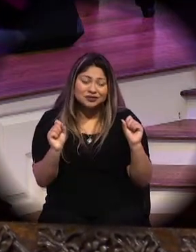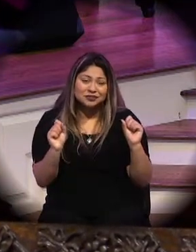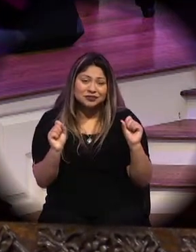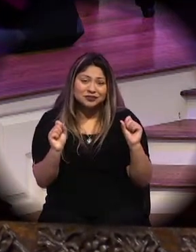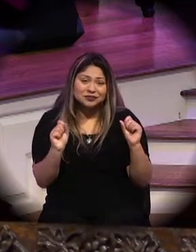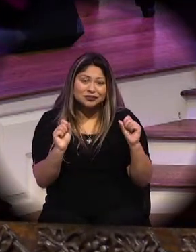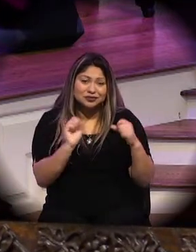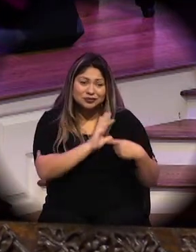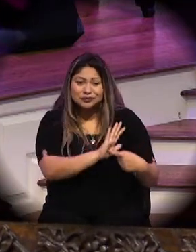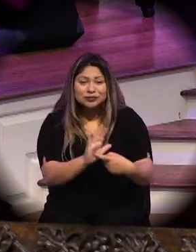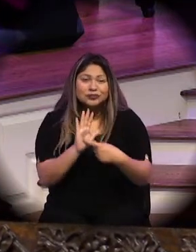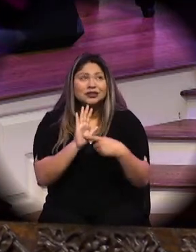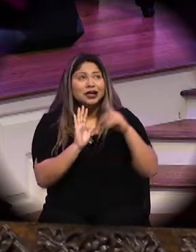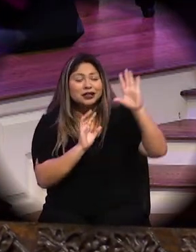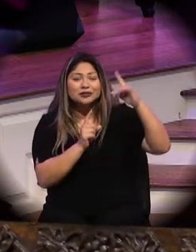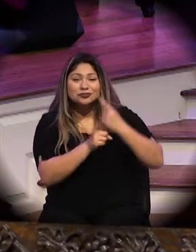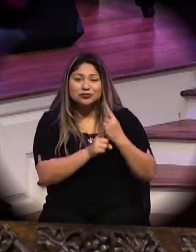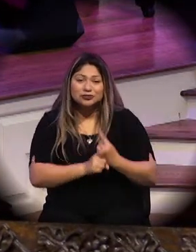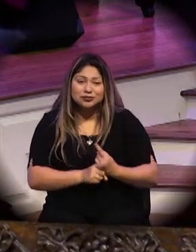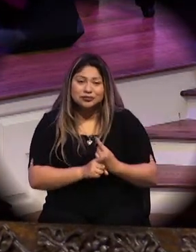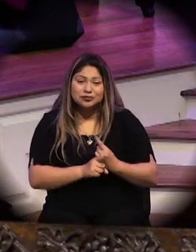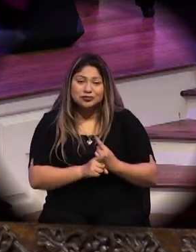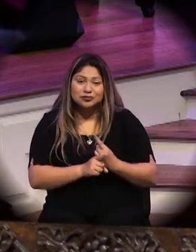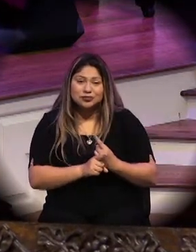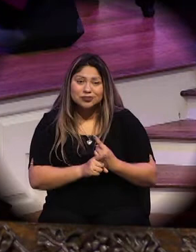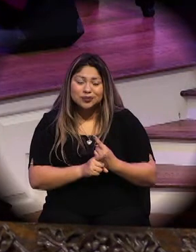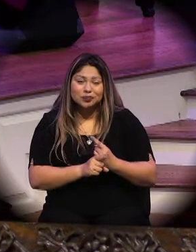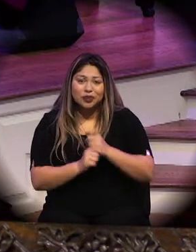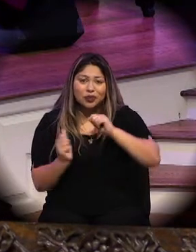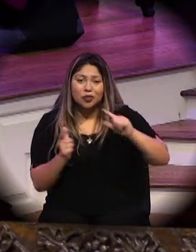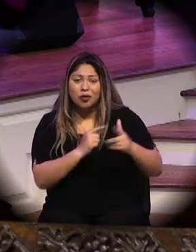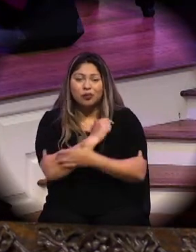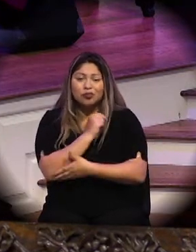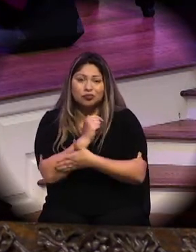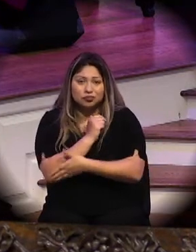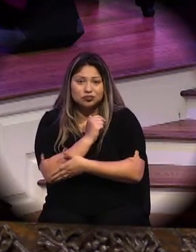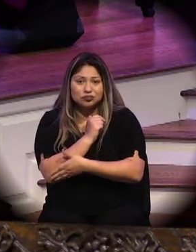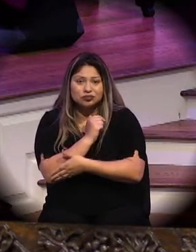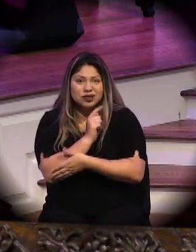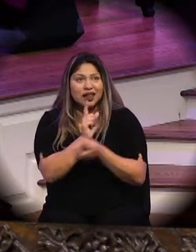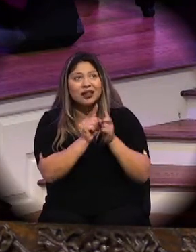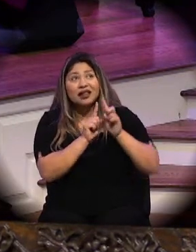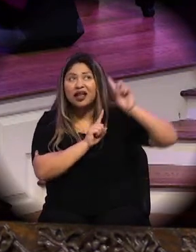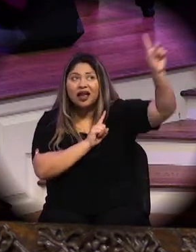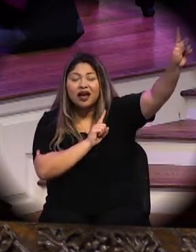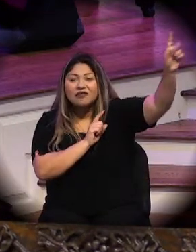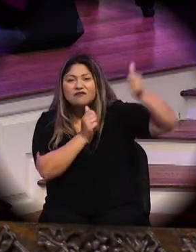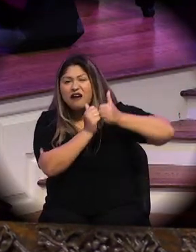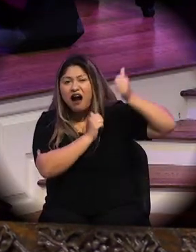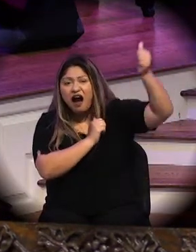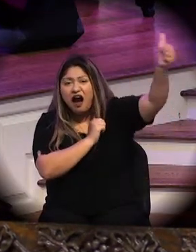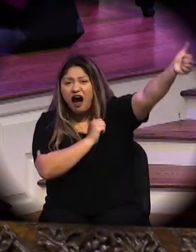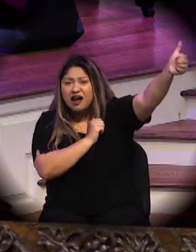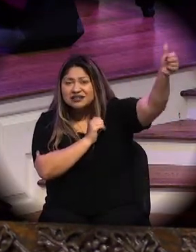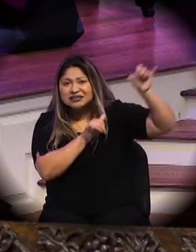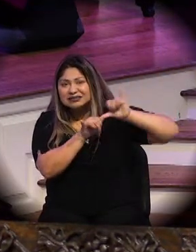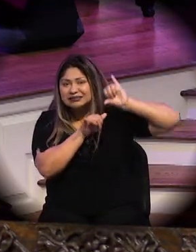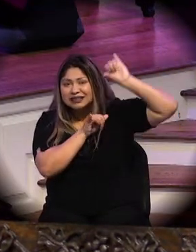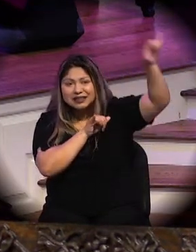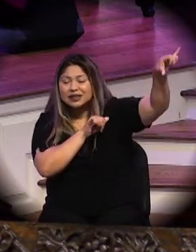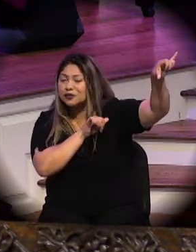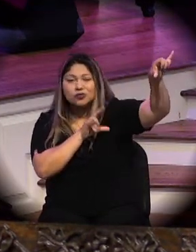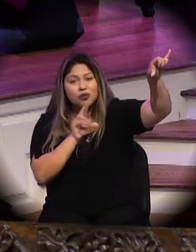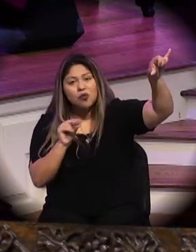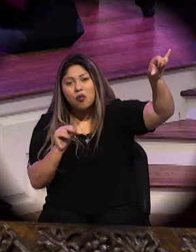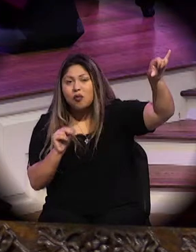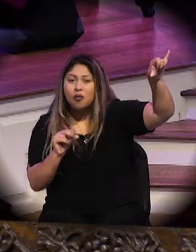nations. God hasn't just stayed far off. He has brought his salvation to us. In the ancient world, in the Old